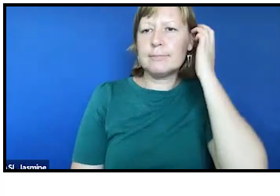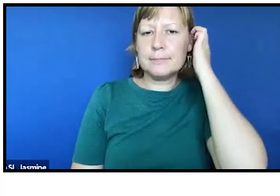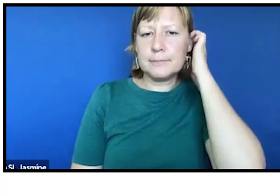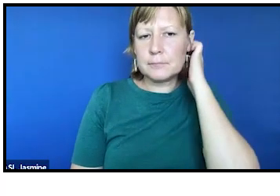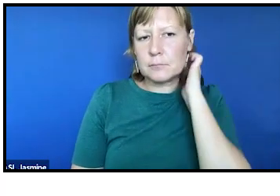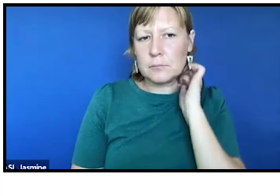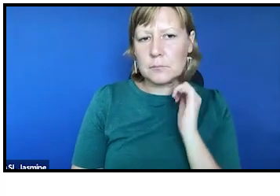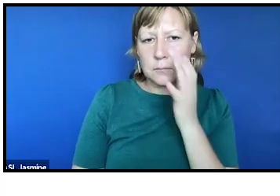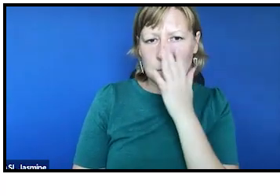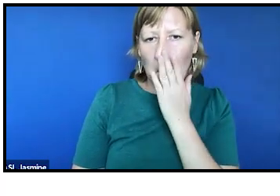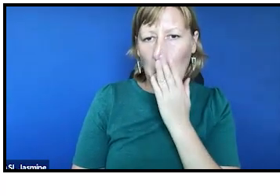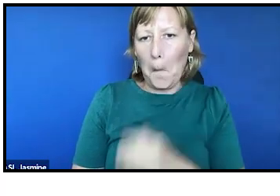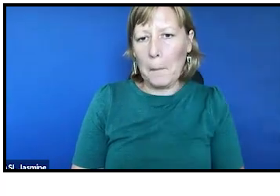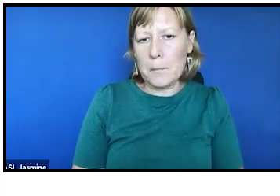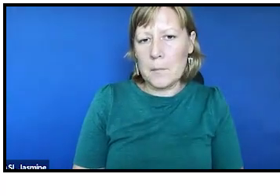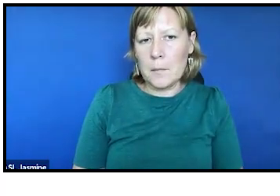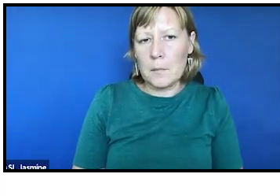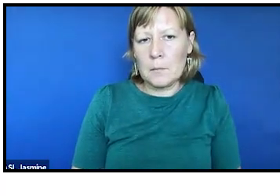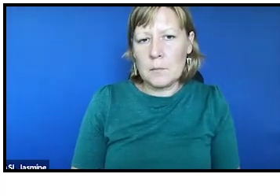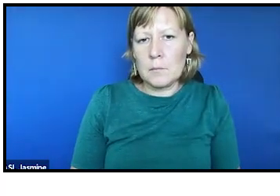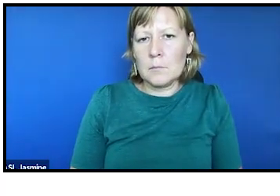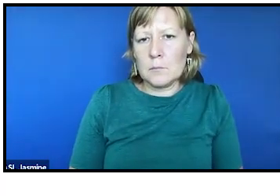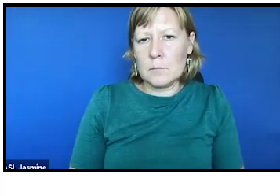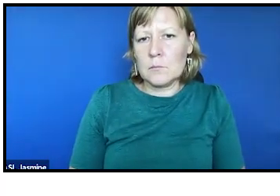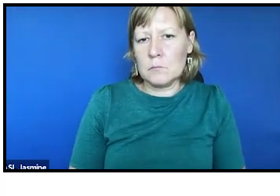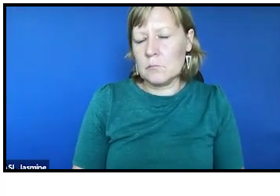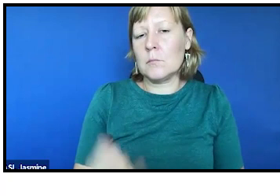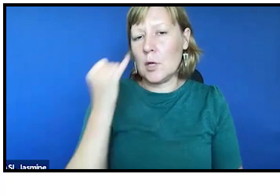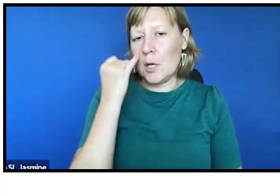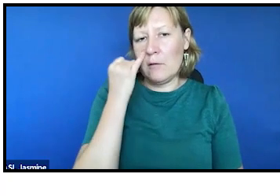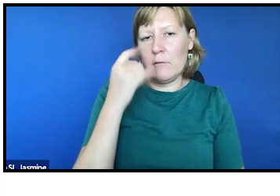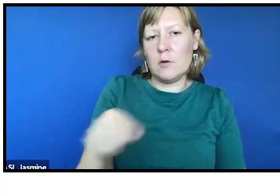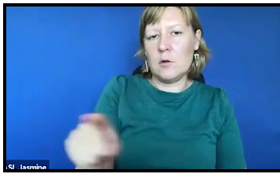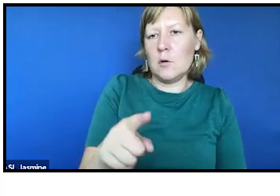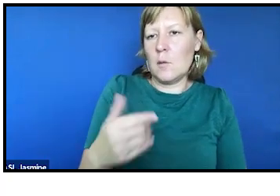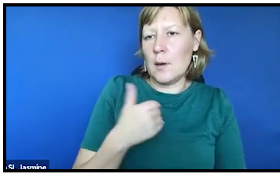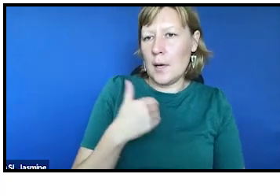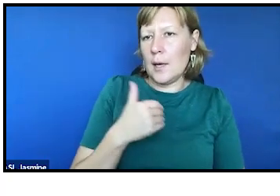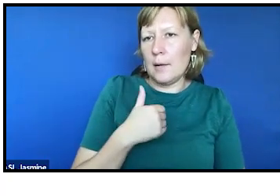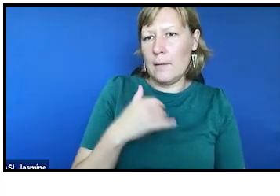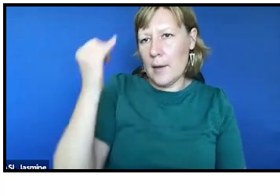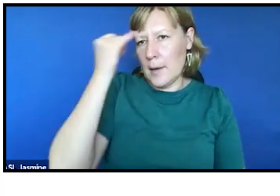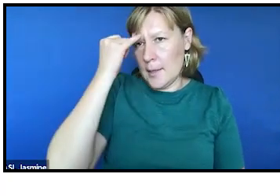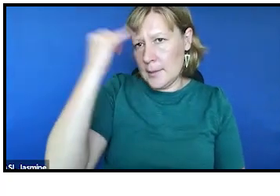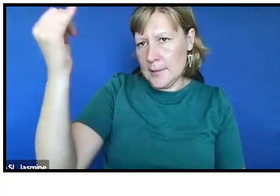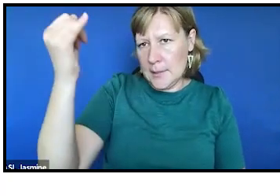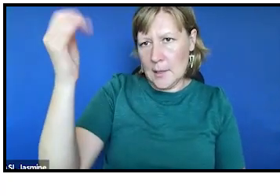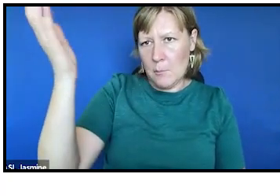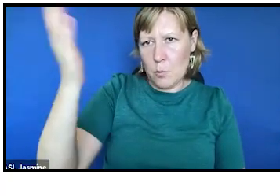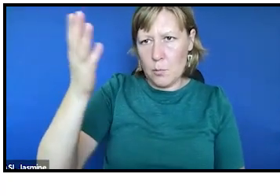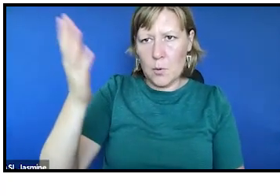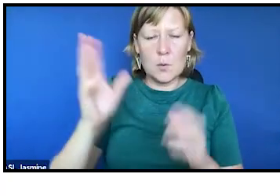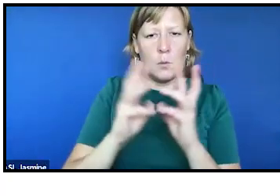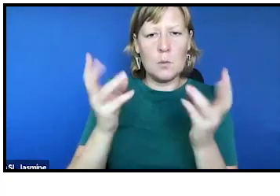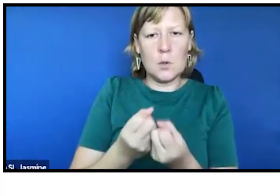If you want to do a proposal, there's some qualifications